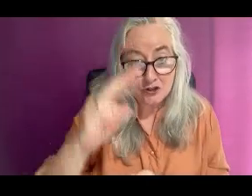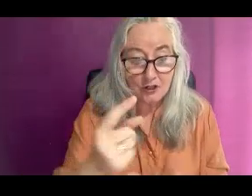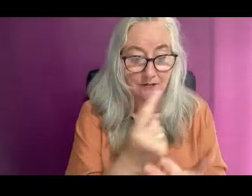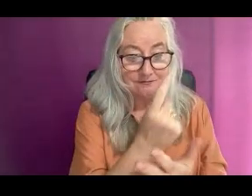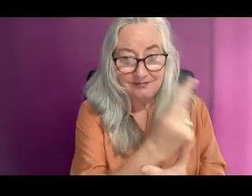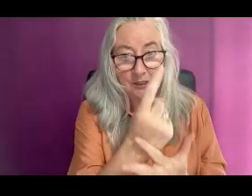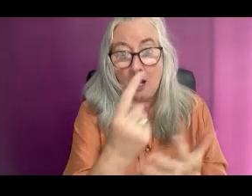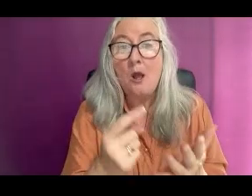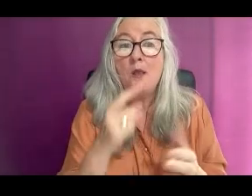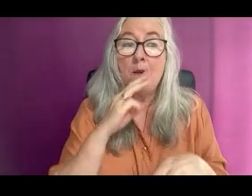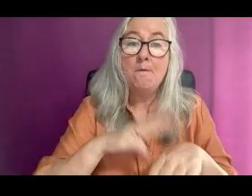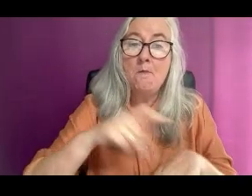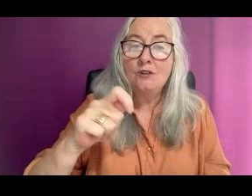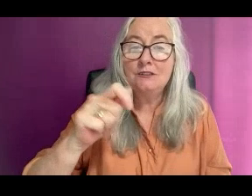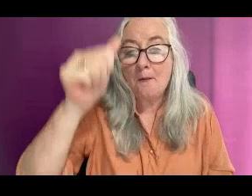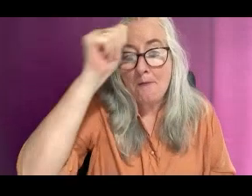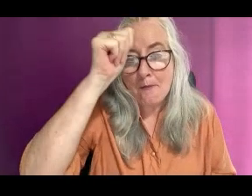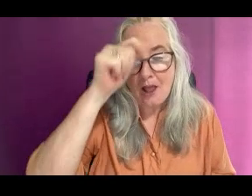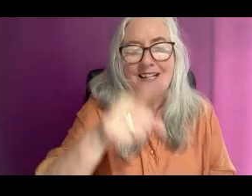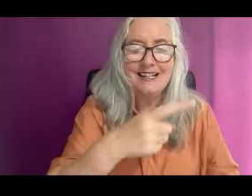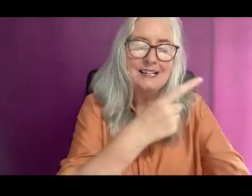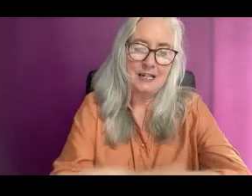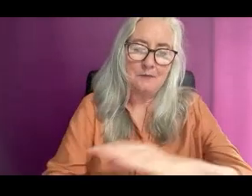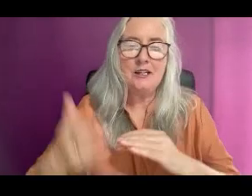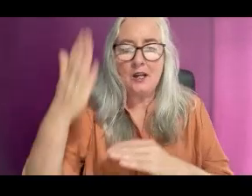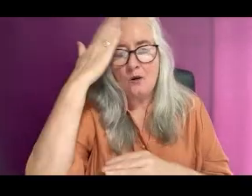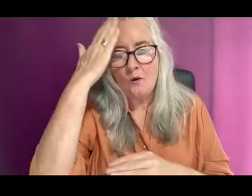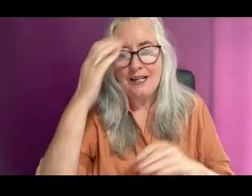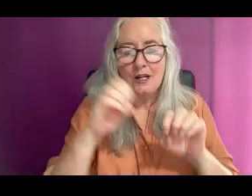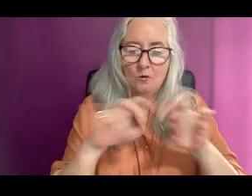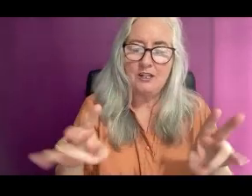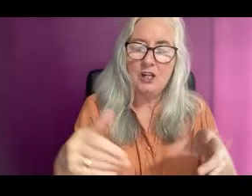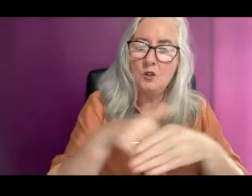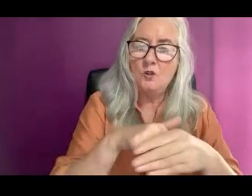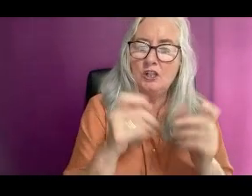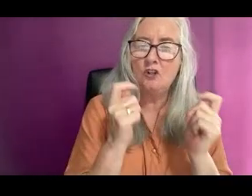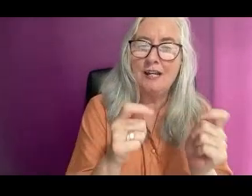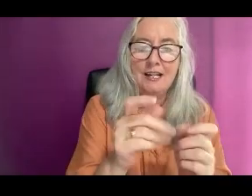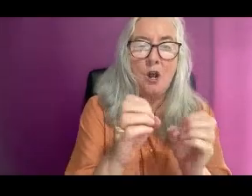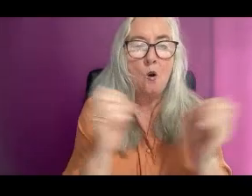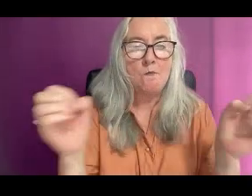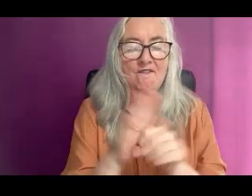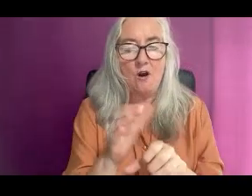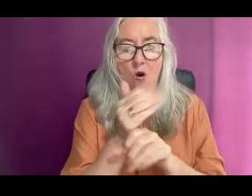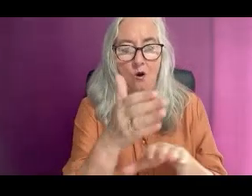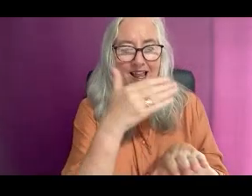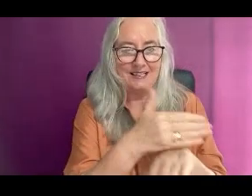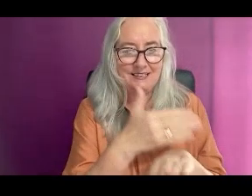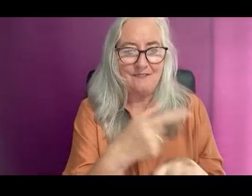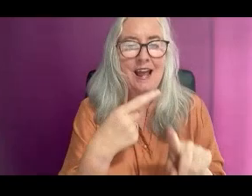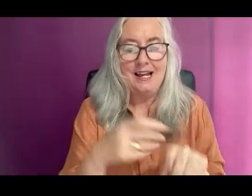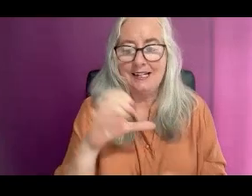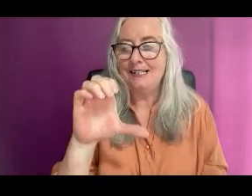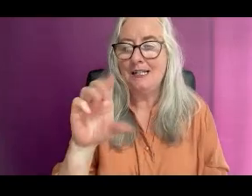one is still the disability awareness, equality and inclusion training, which is open for all staff usually, and it's also CPD